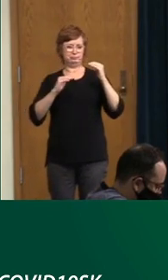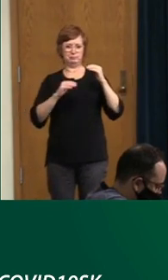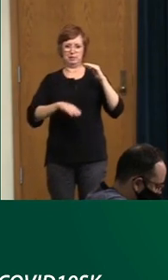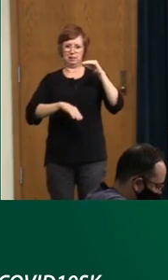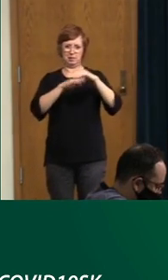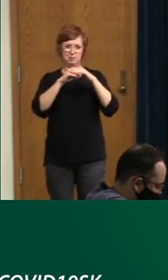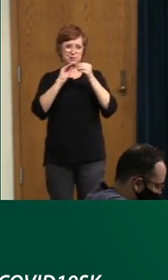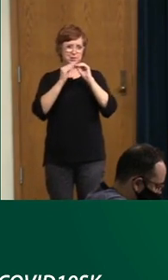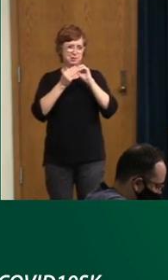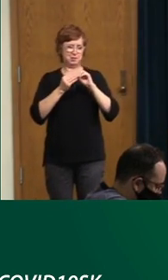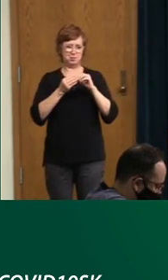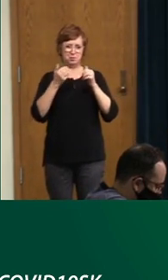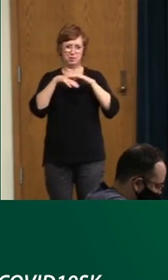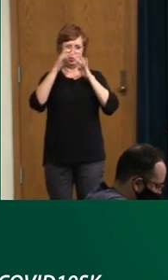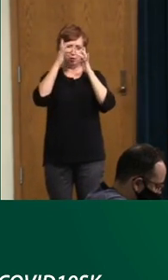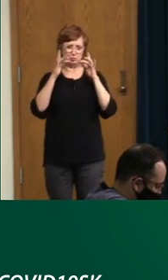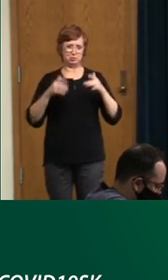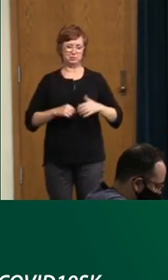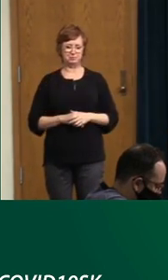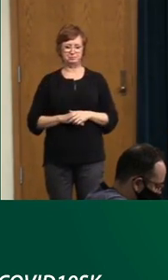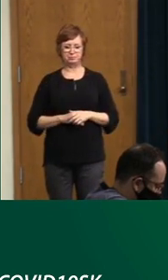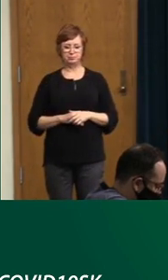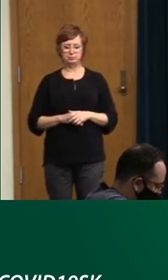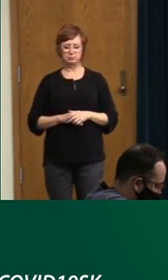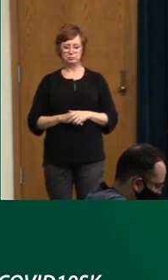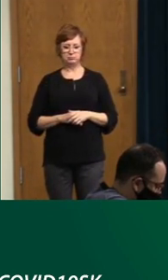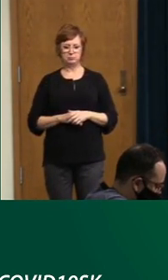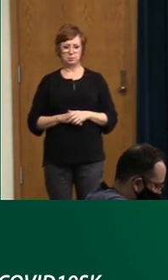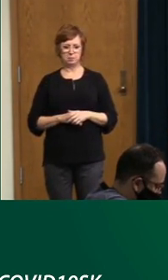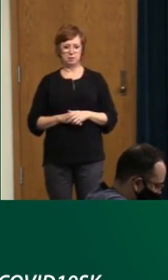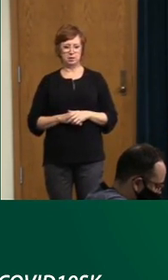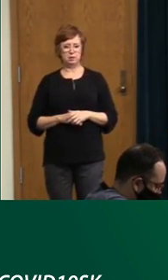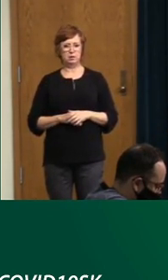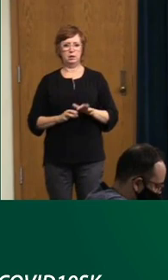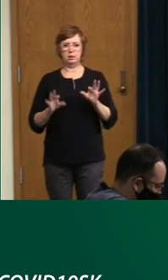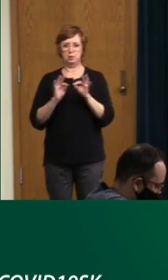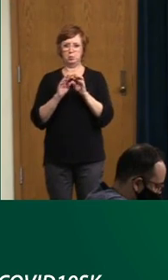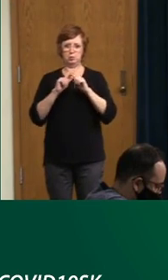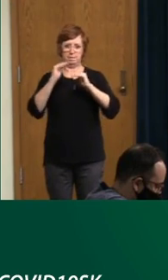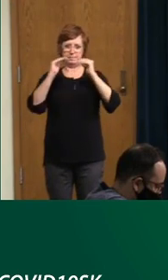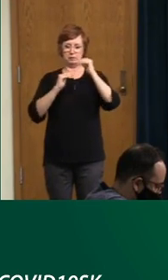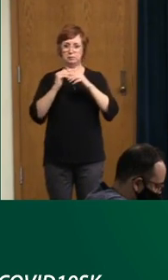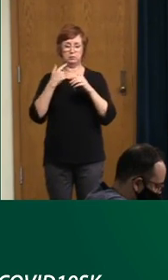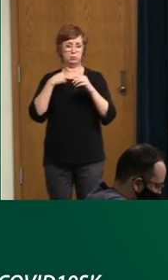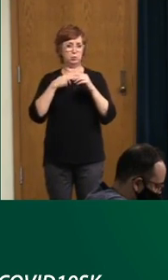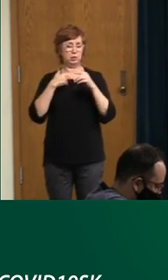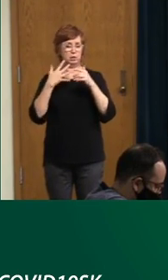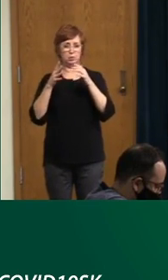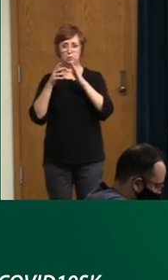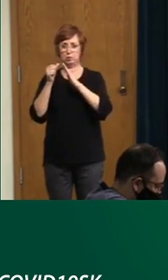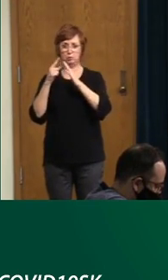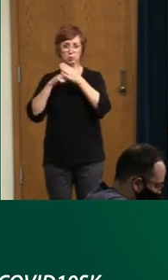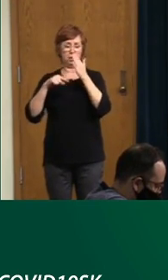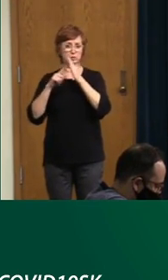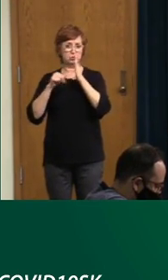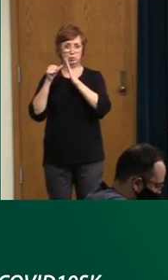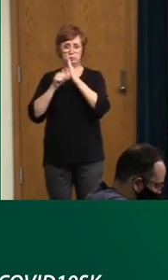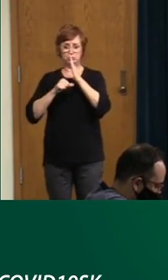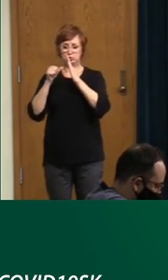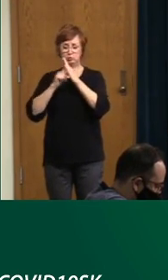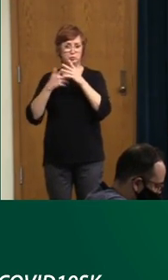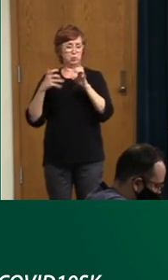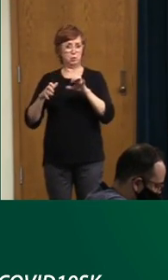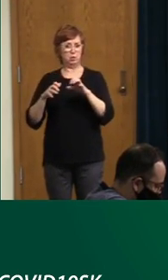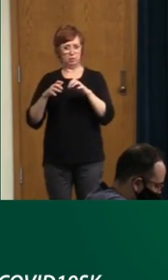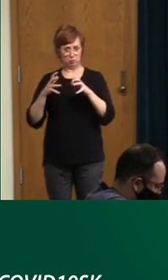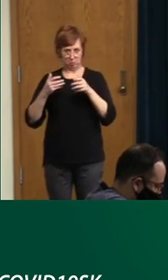individuals coming into the hospital. But we have to continue balancing that. We don't want to start pulling back on surgeries if it's not needed. We still want people to